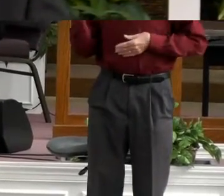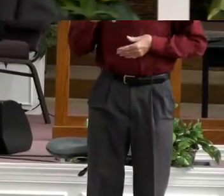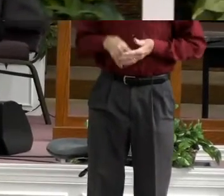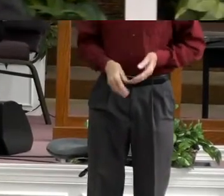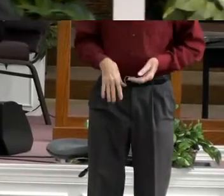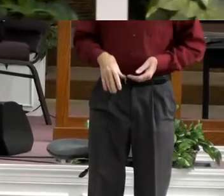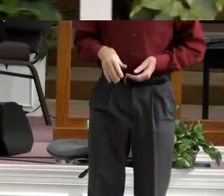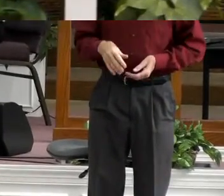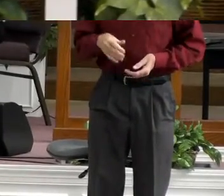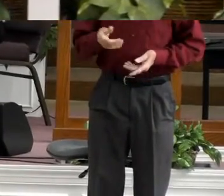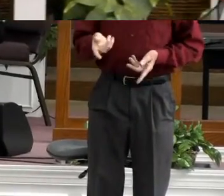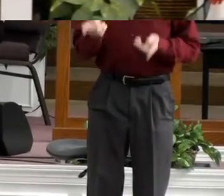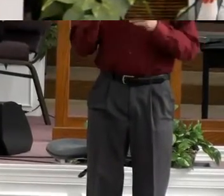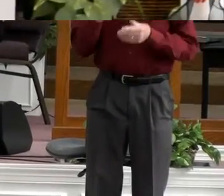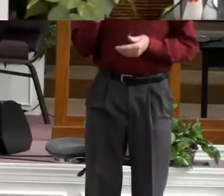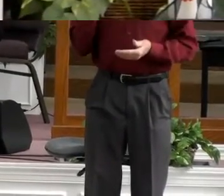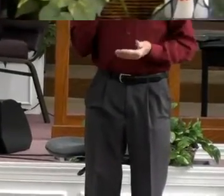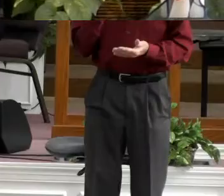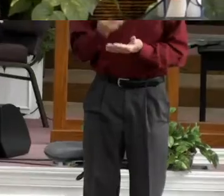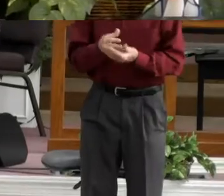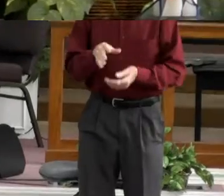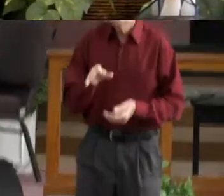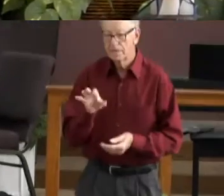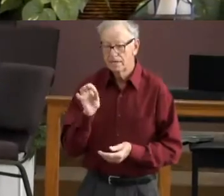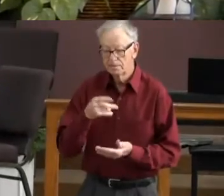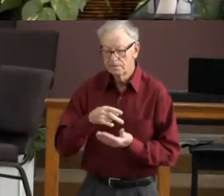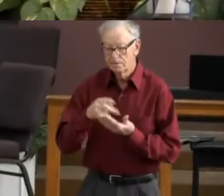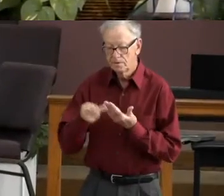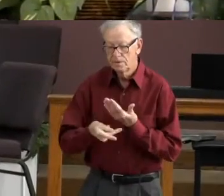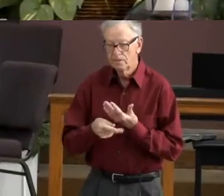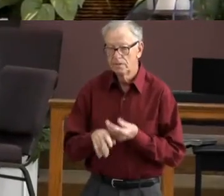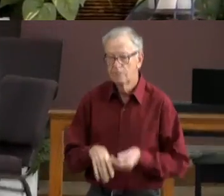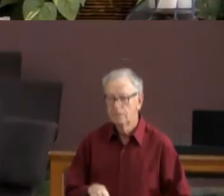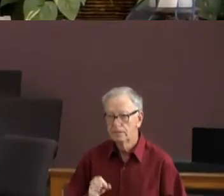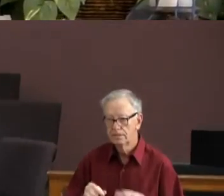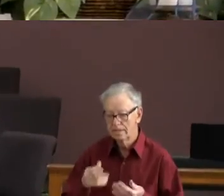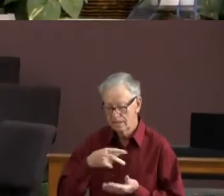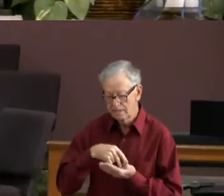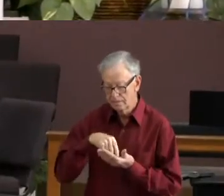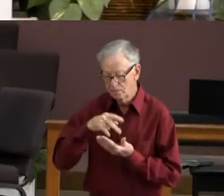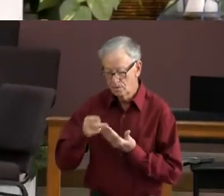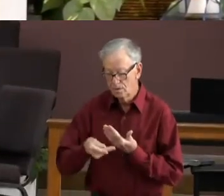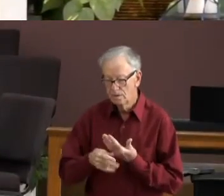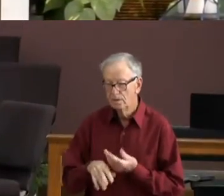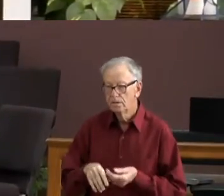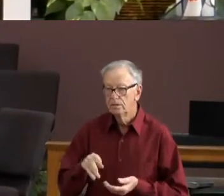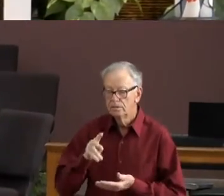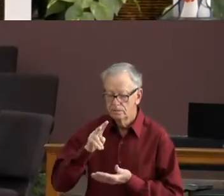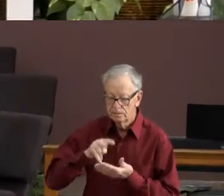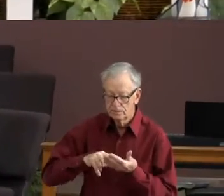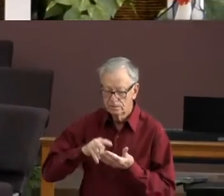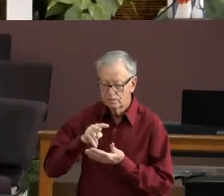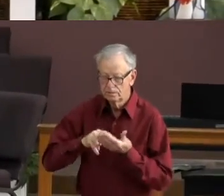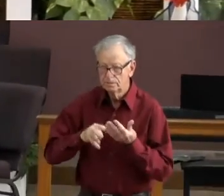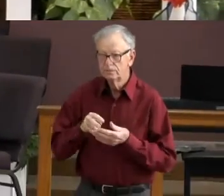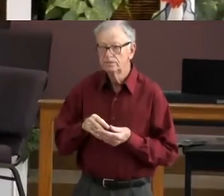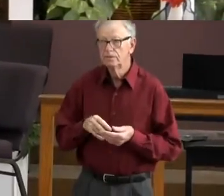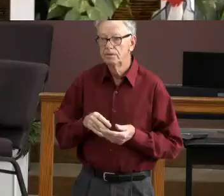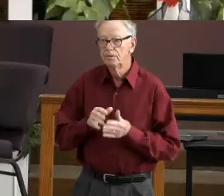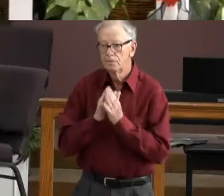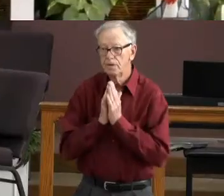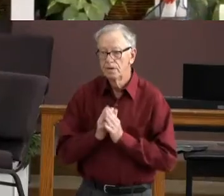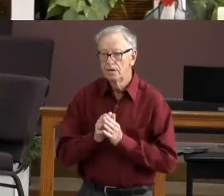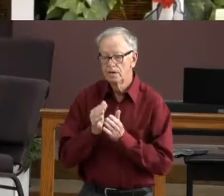up a bulletin. Inside that bulletin are upcoming announcements and activities you'll want to be aware of. Make sure you take a moment, look through there. There is a prayer sheet in